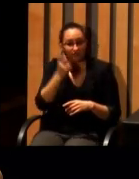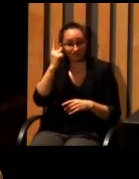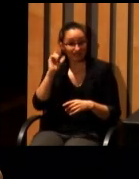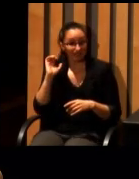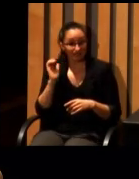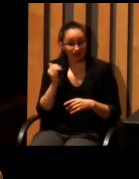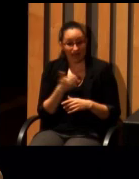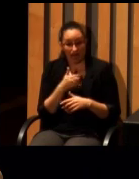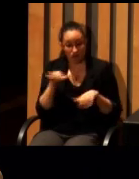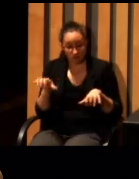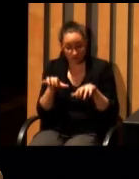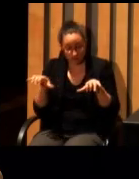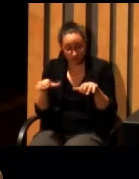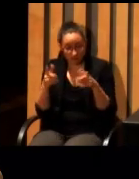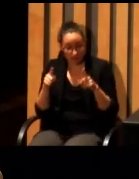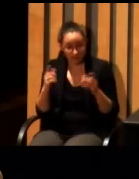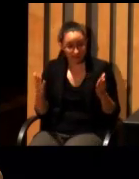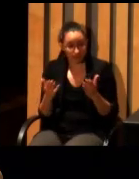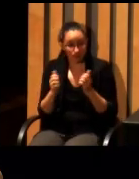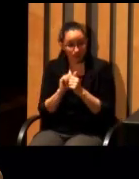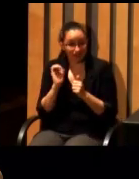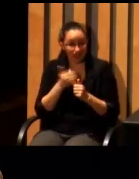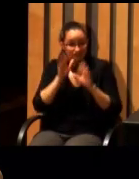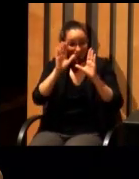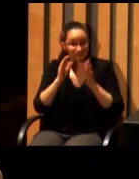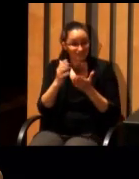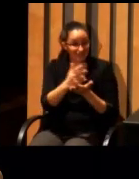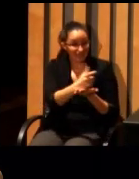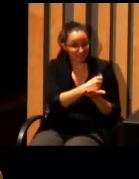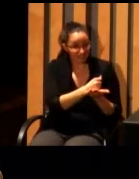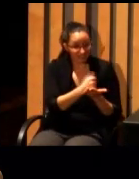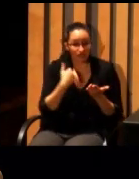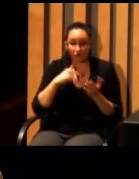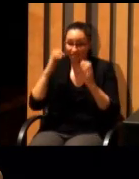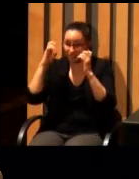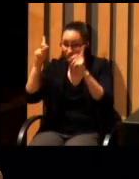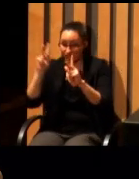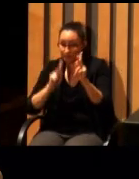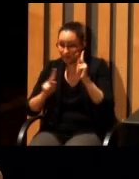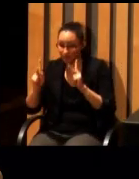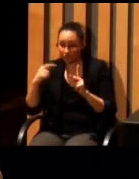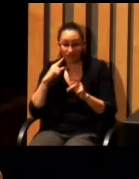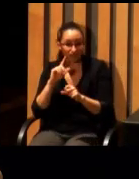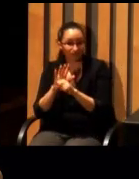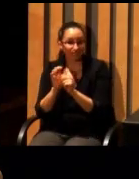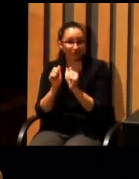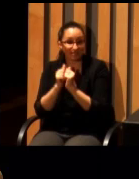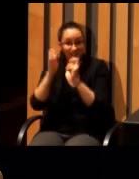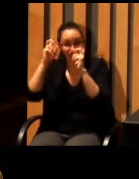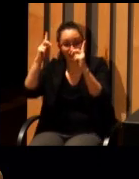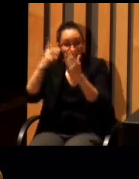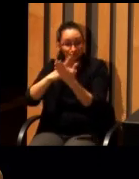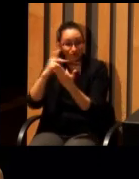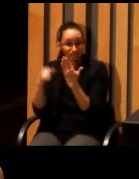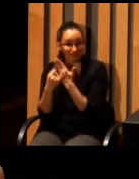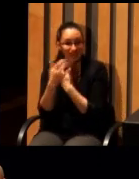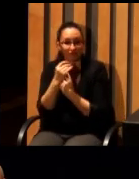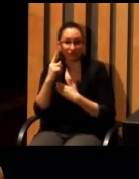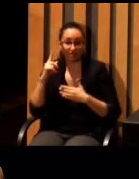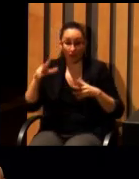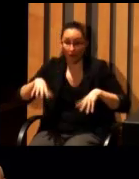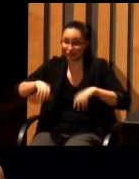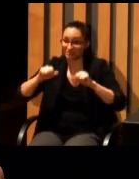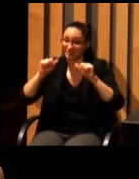around our fantastic collections. We educate people. We're committed to the educational project. And we host